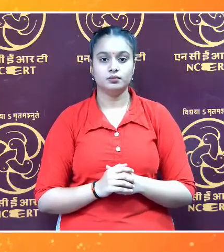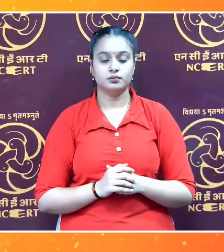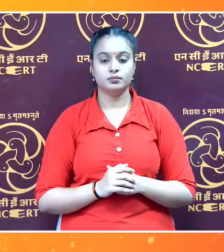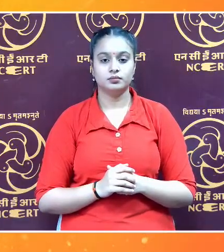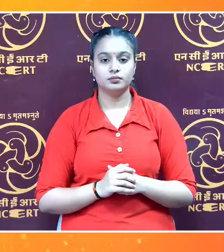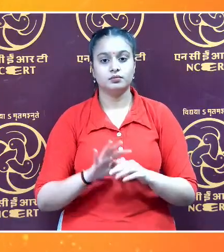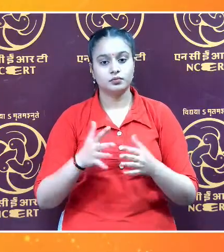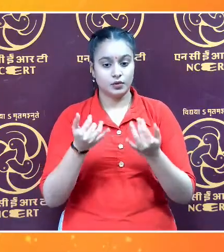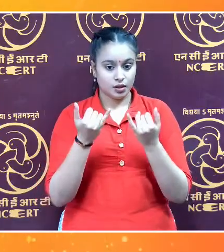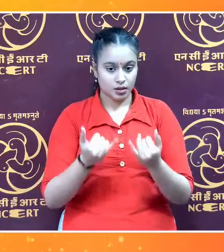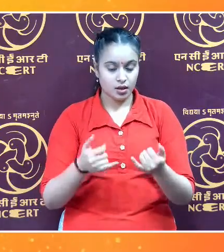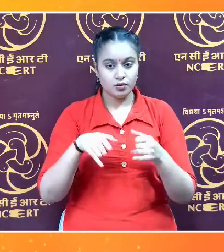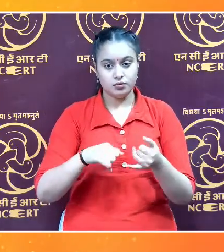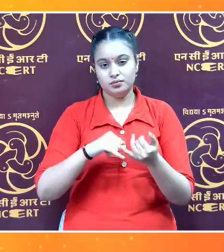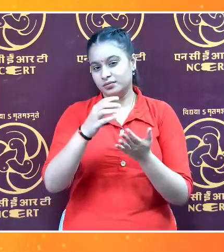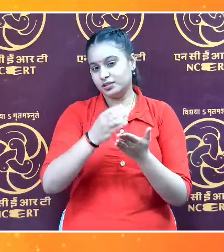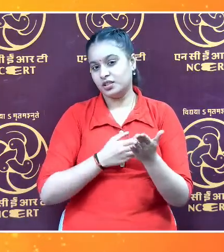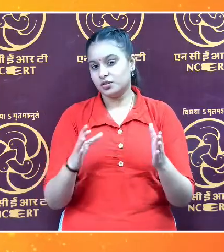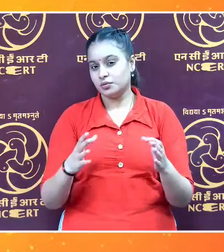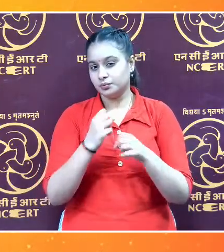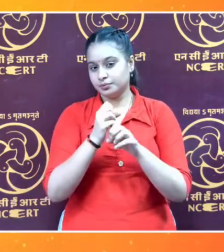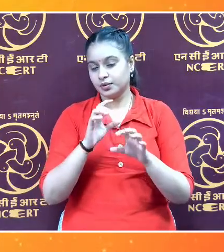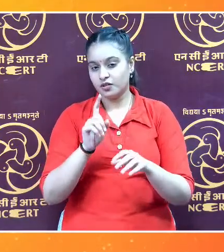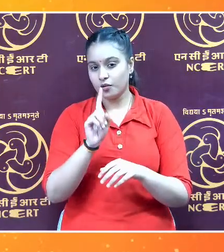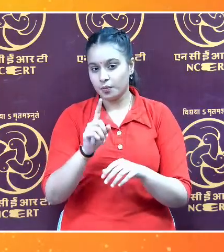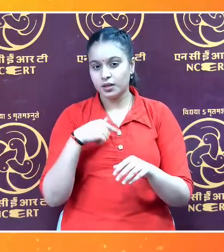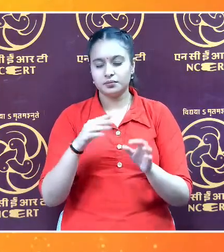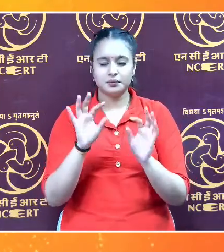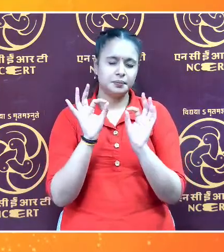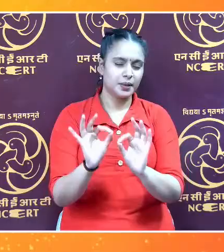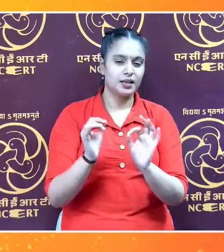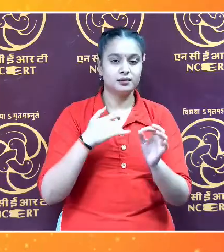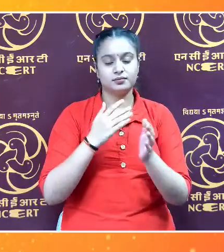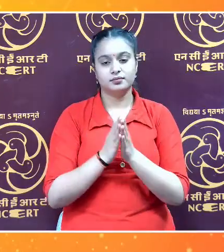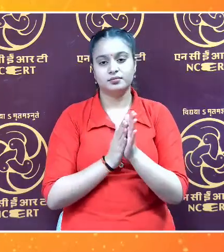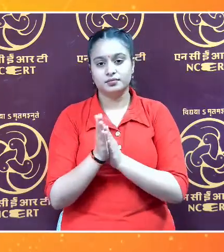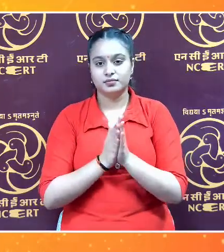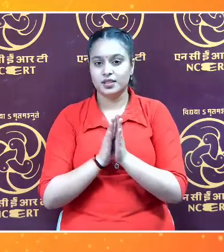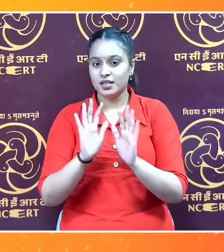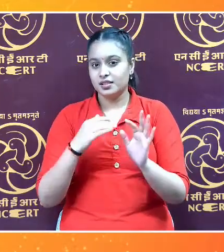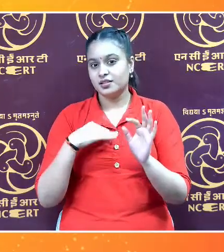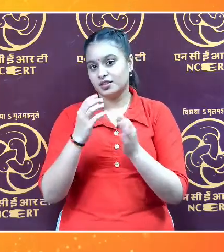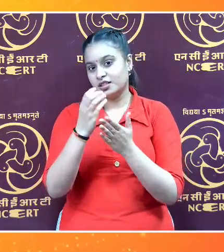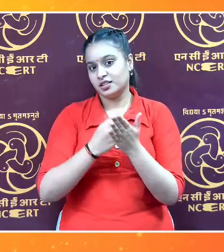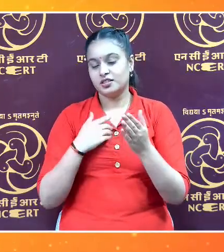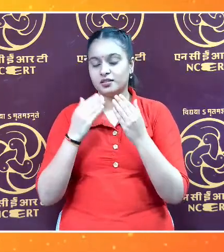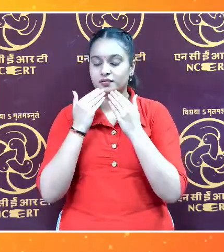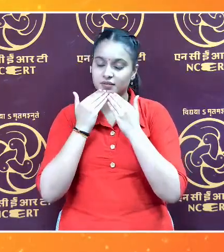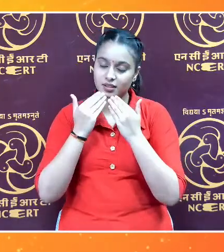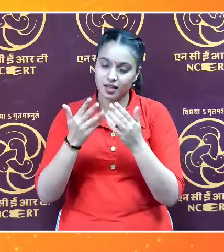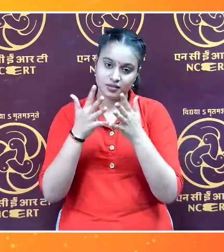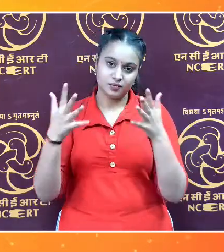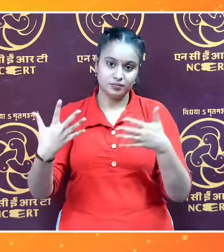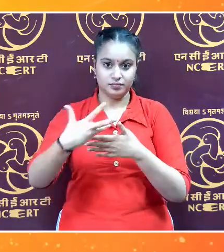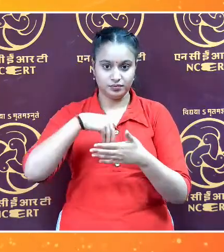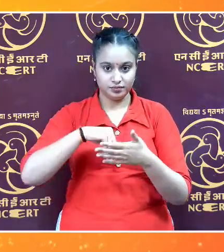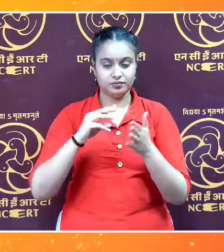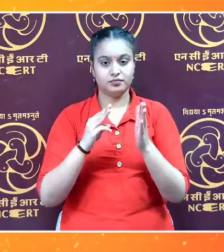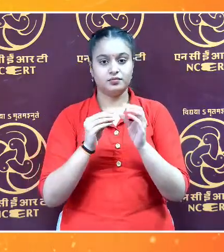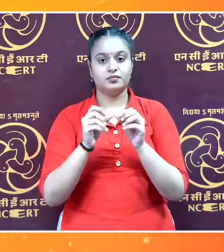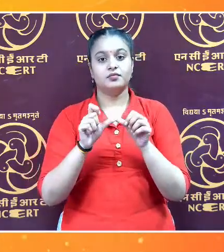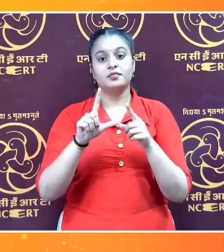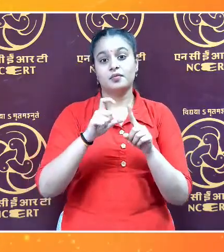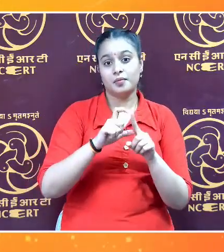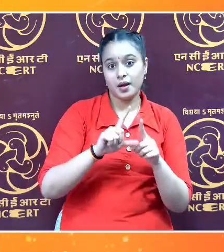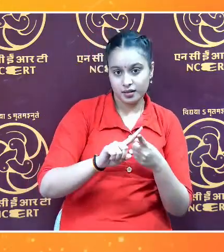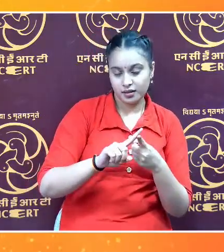tth.class3@cit.nic.in. And now I have to wrap up the session quickly, but it was an exciting journey. So thank you so much, ma'am, for your contribution. Thank you, Badal and was my Moti, pleasure.